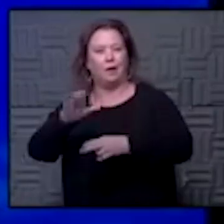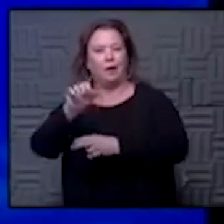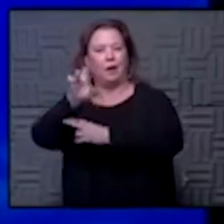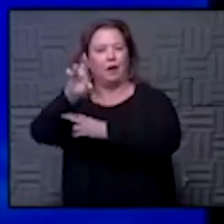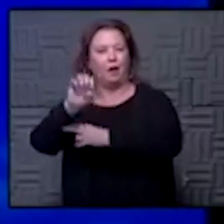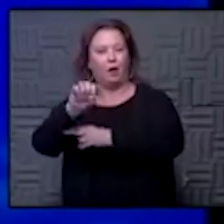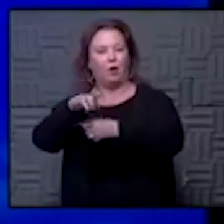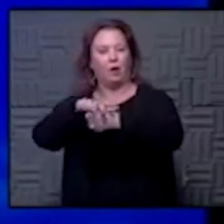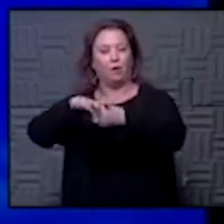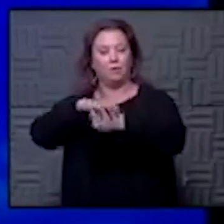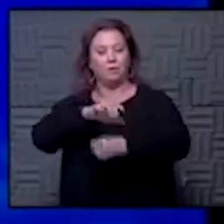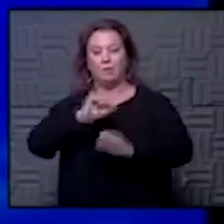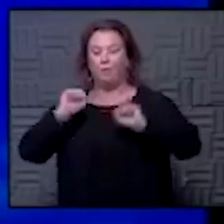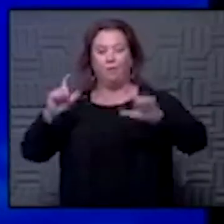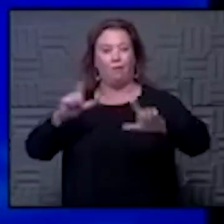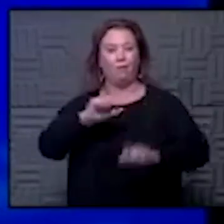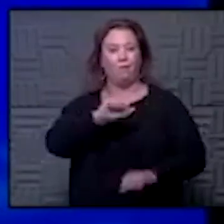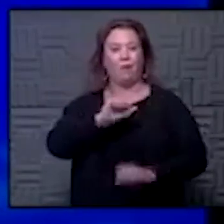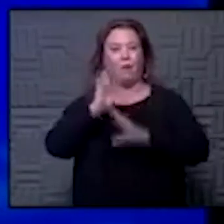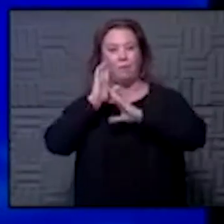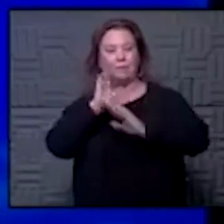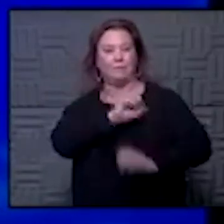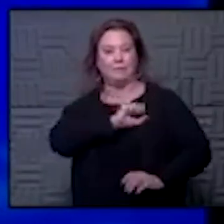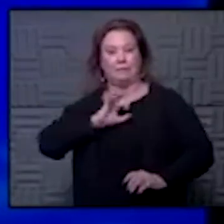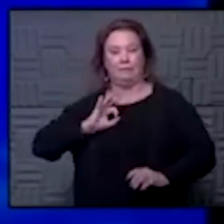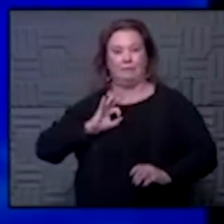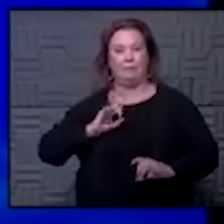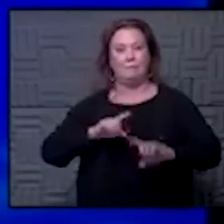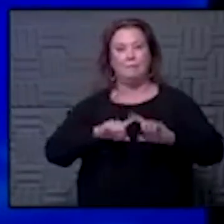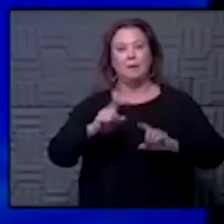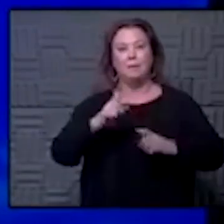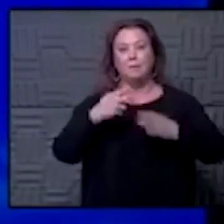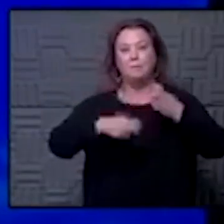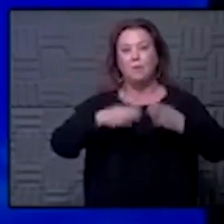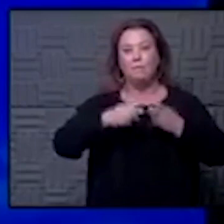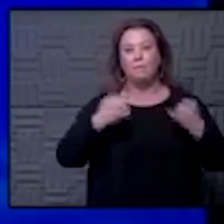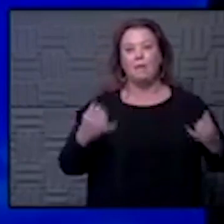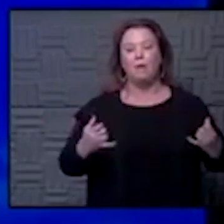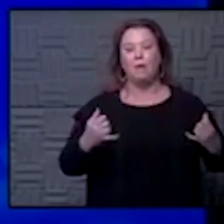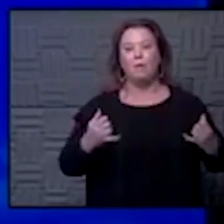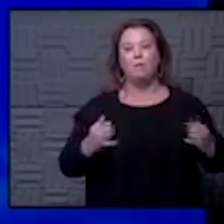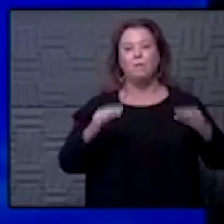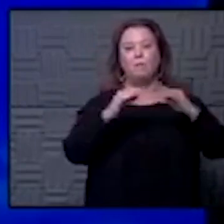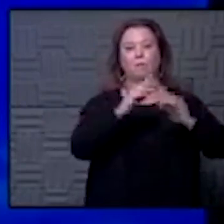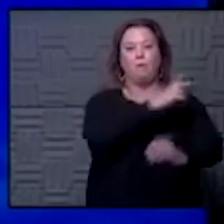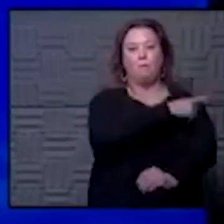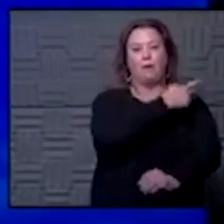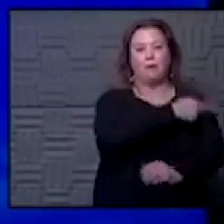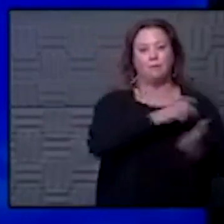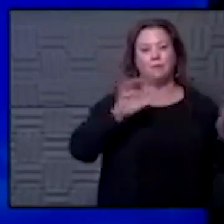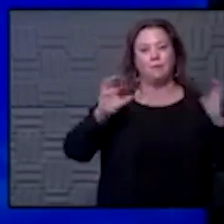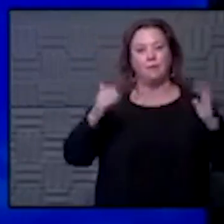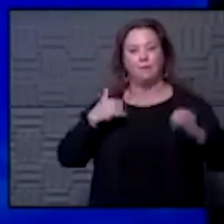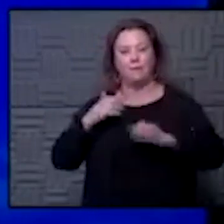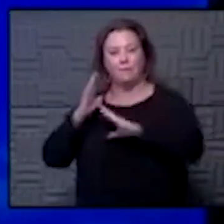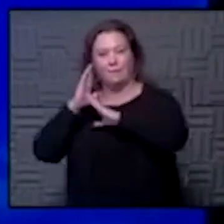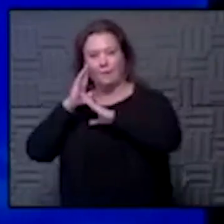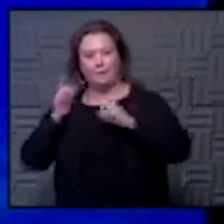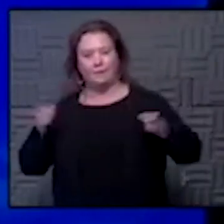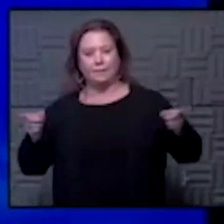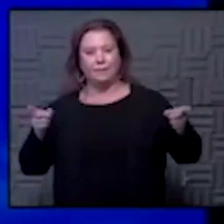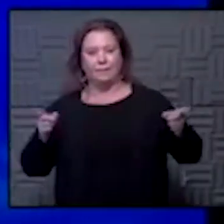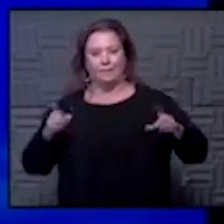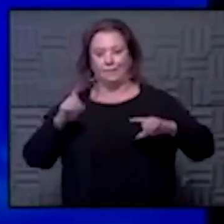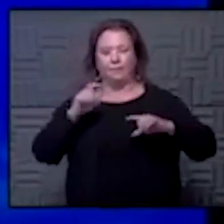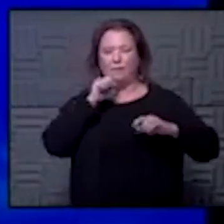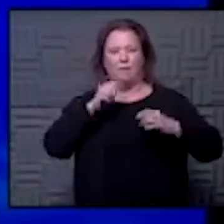we're staffing all of our beds. The problem is we have more patients than we have beds. And so that's the struggle. And I don't know that we have staff to open up a